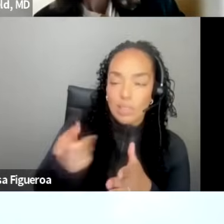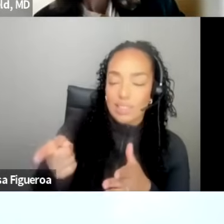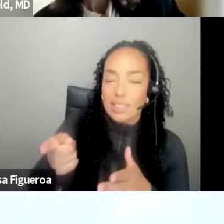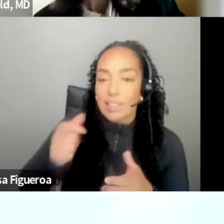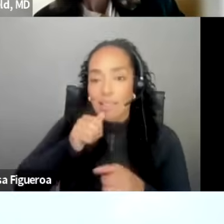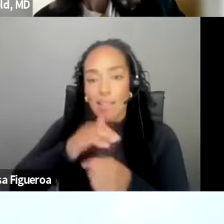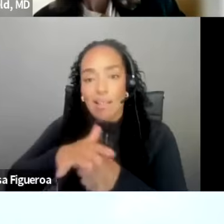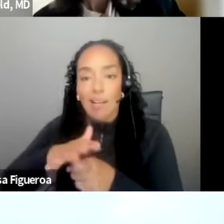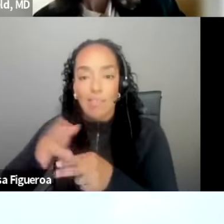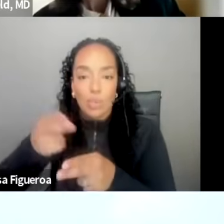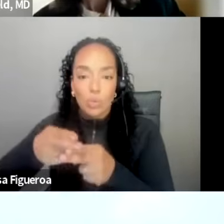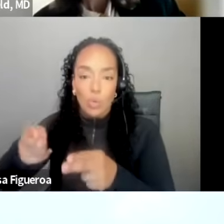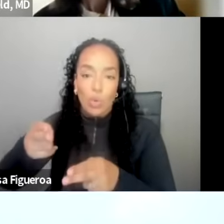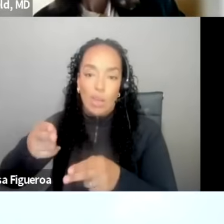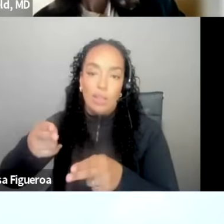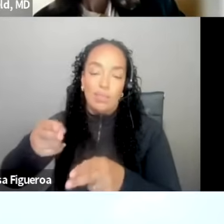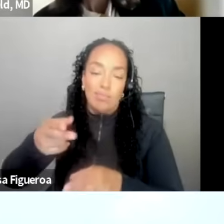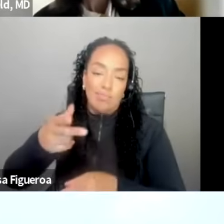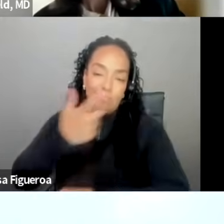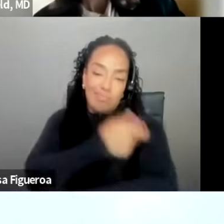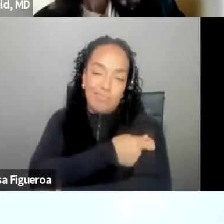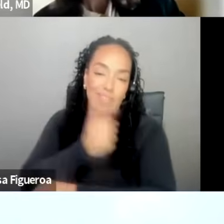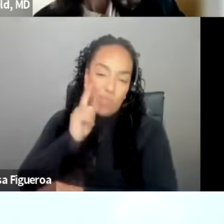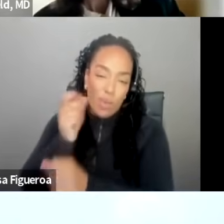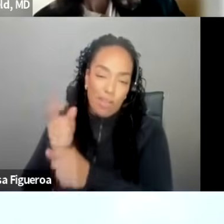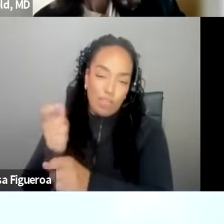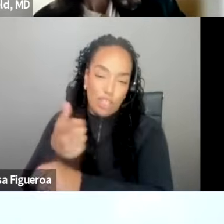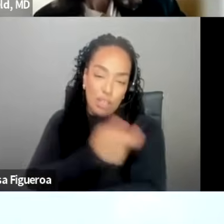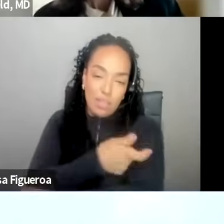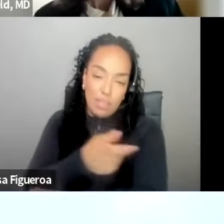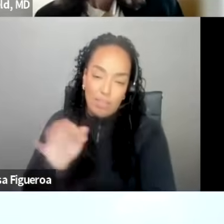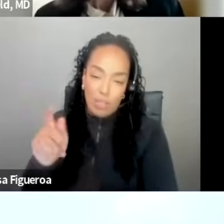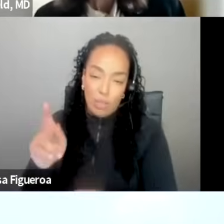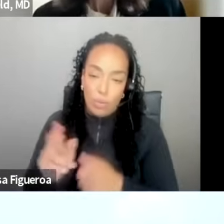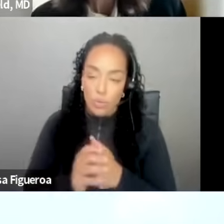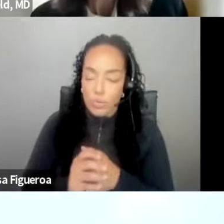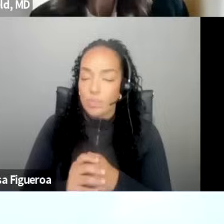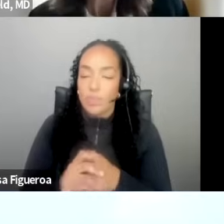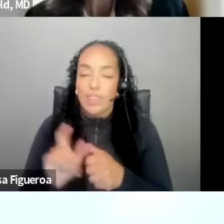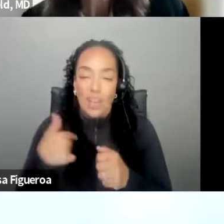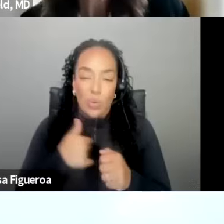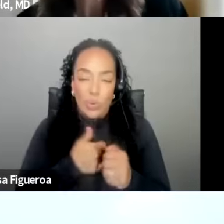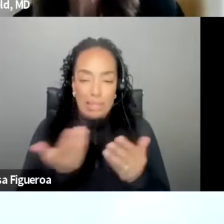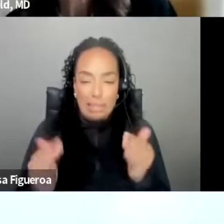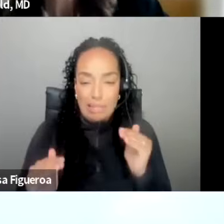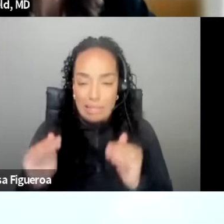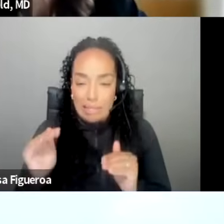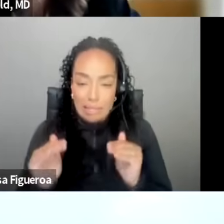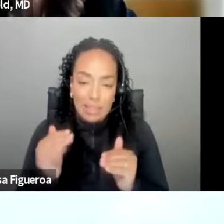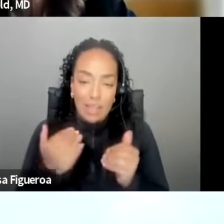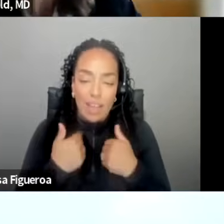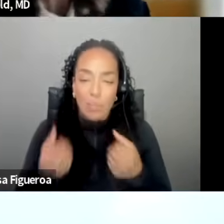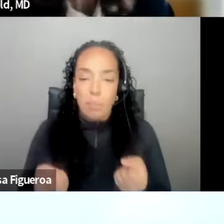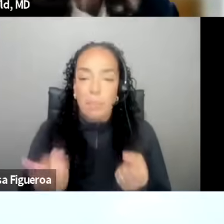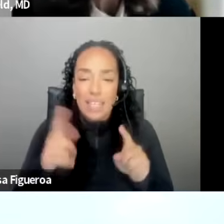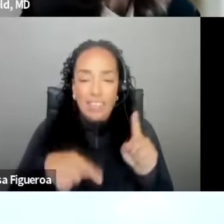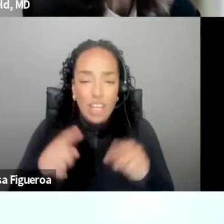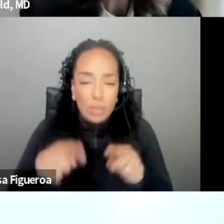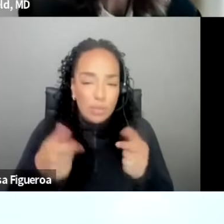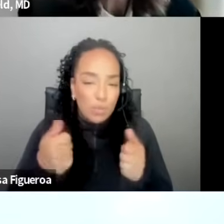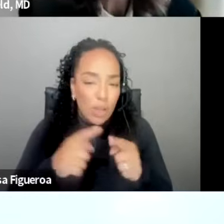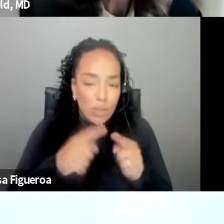So those are all the things that we're weighing right now. And it's you can see there's a lot of variables that go into making that